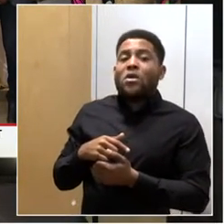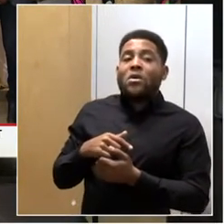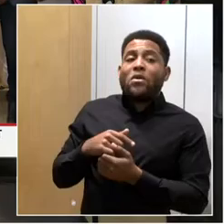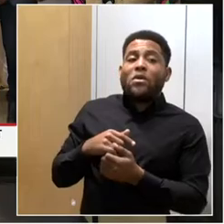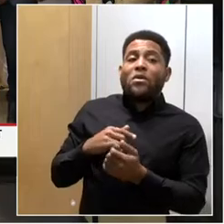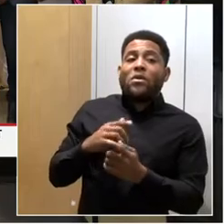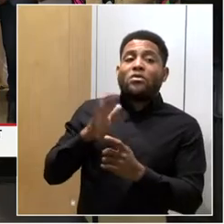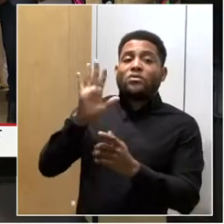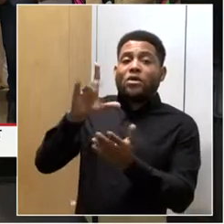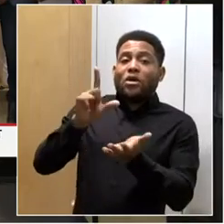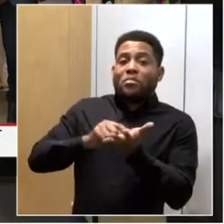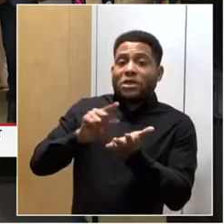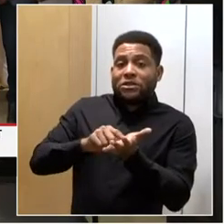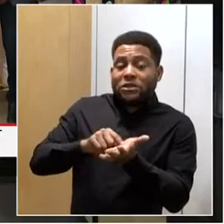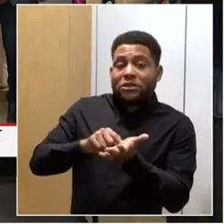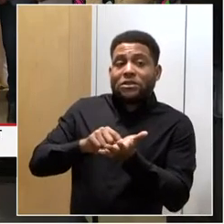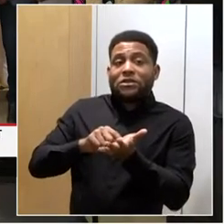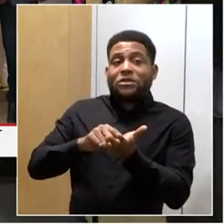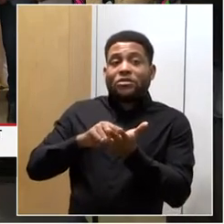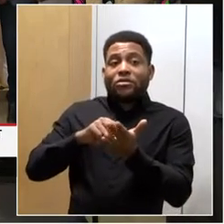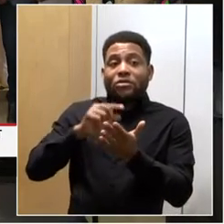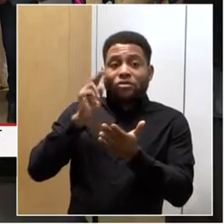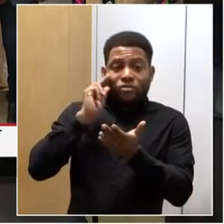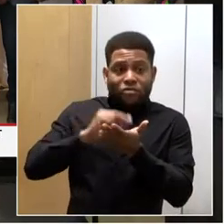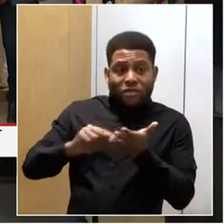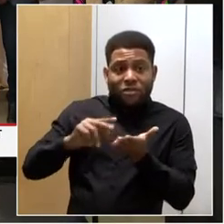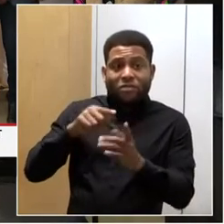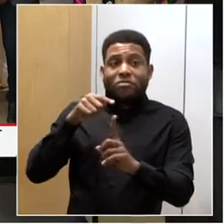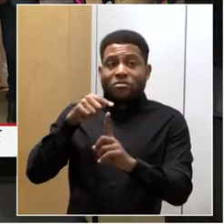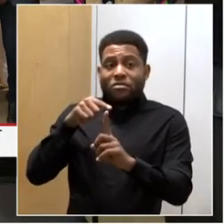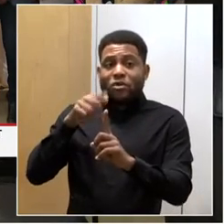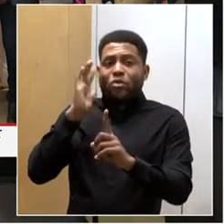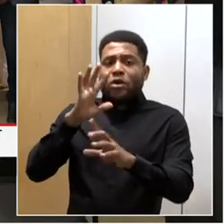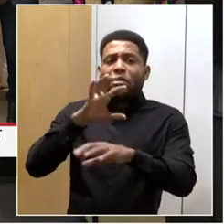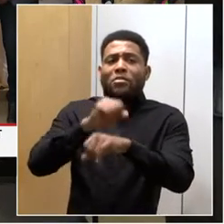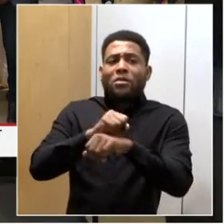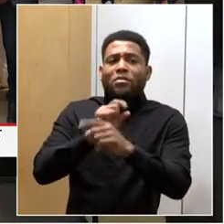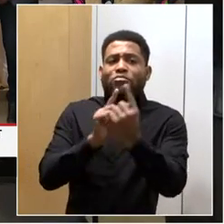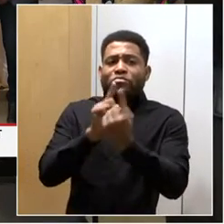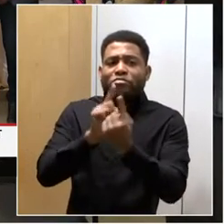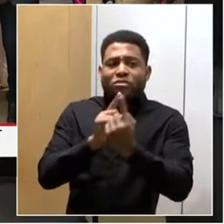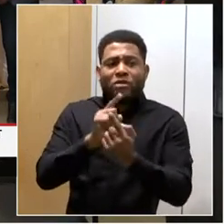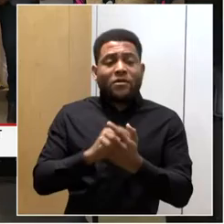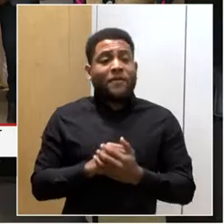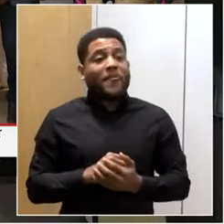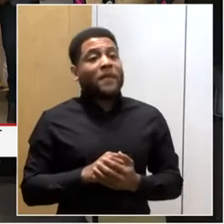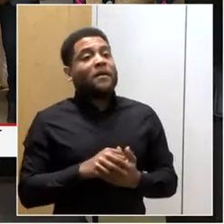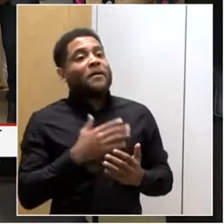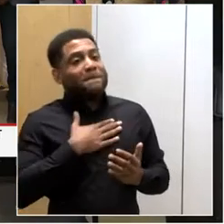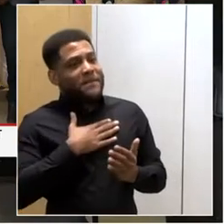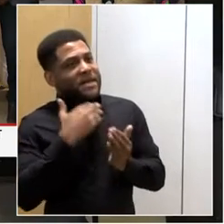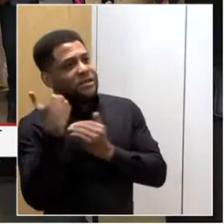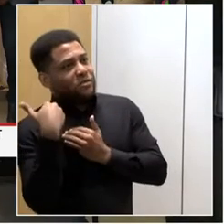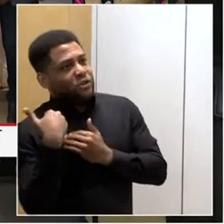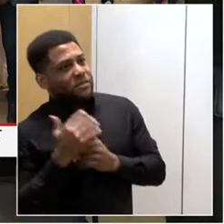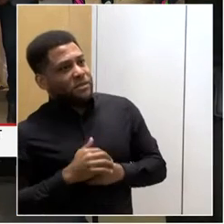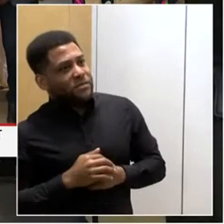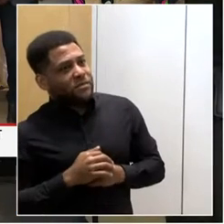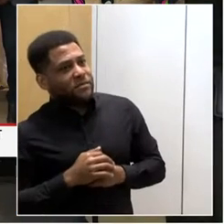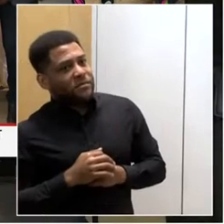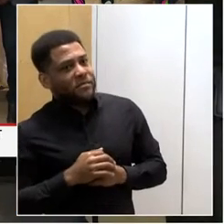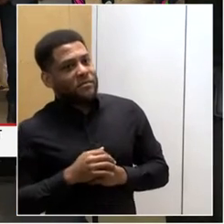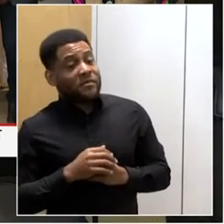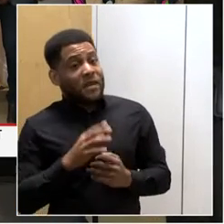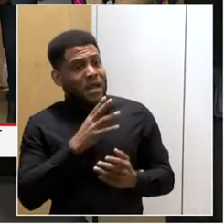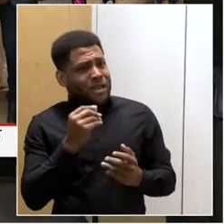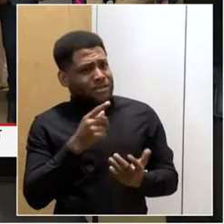the mayor's responsibility. Whose responsibility is it to pass a budget in the District of Columbia, giving that